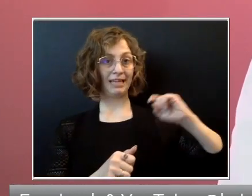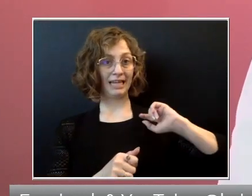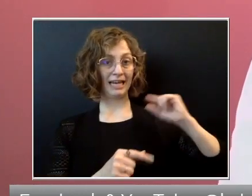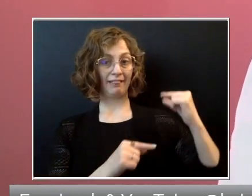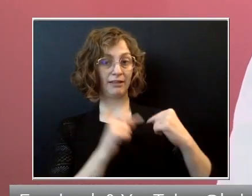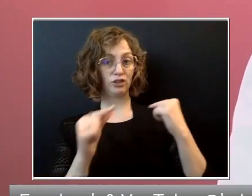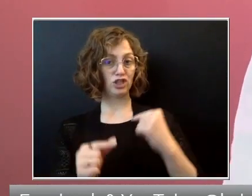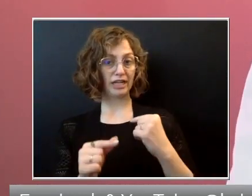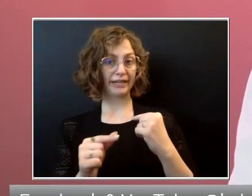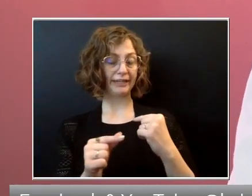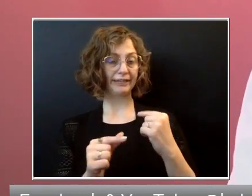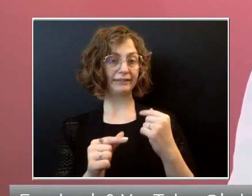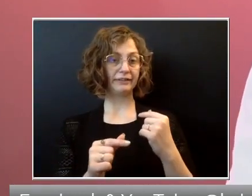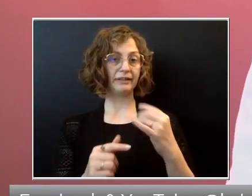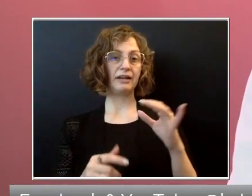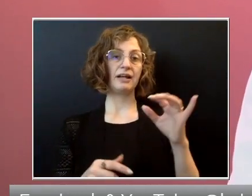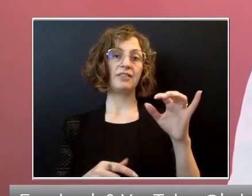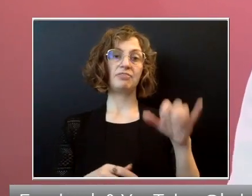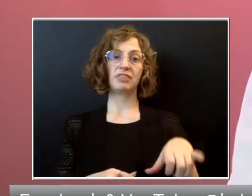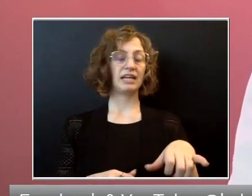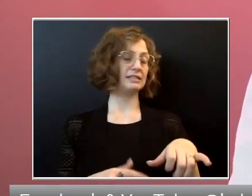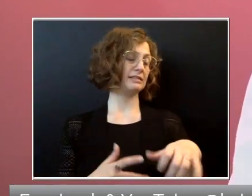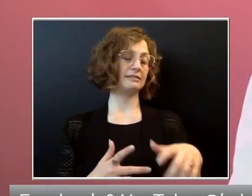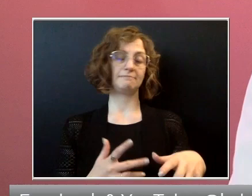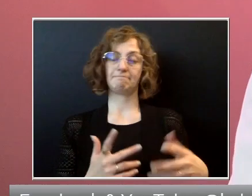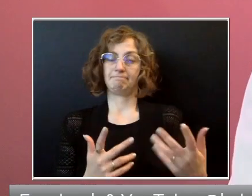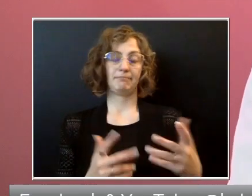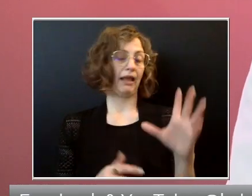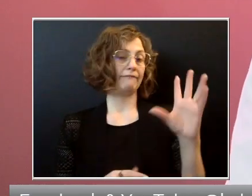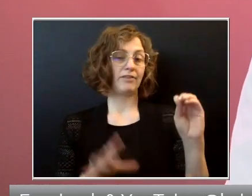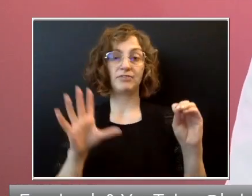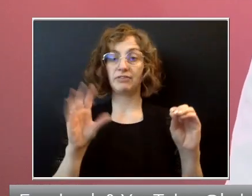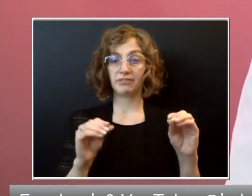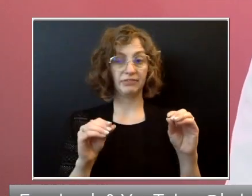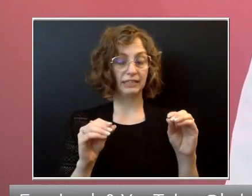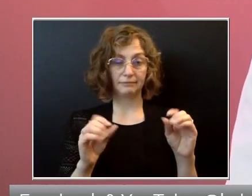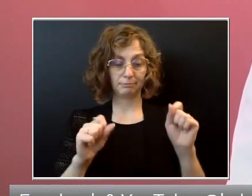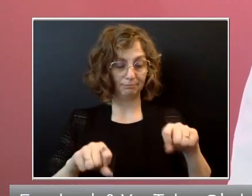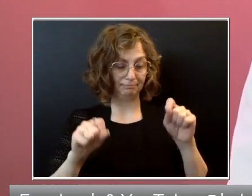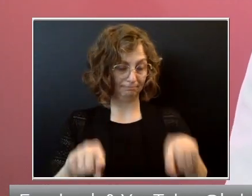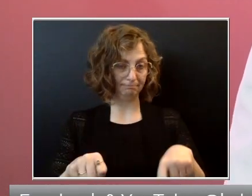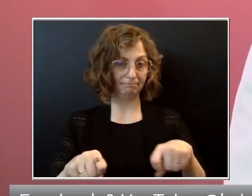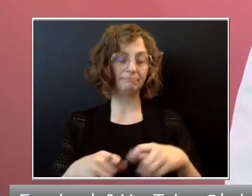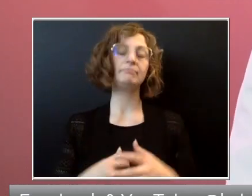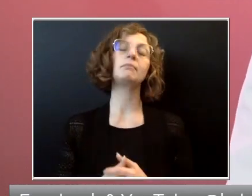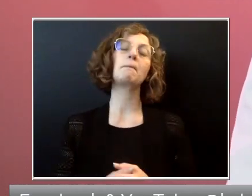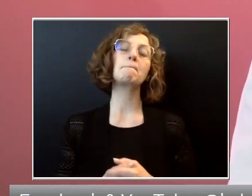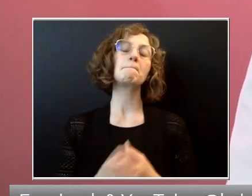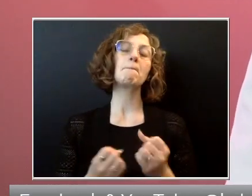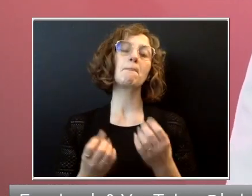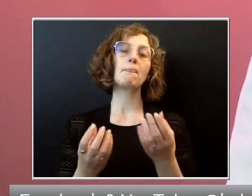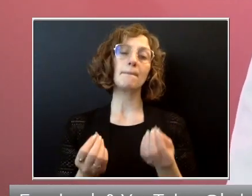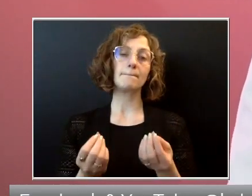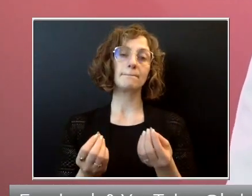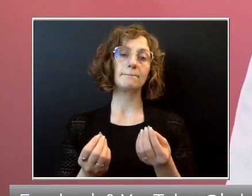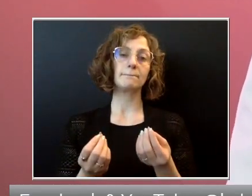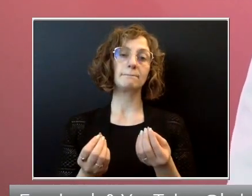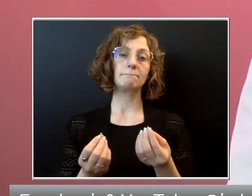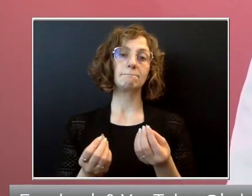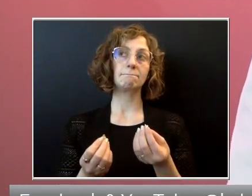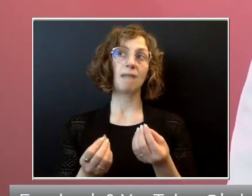it's 1 out of 2. And so the chances of all 3